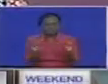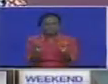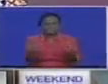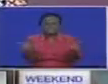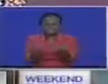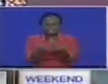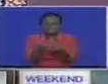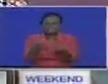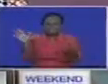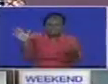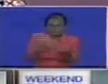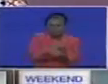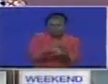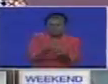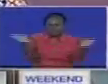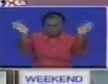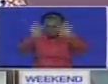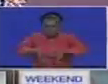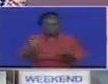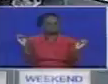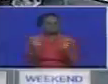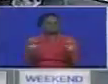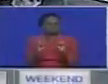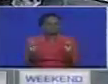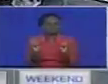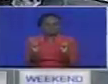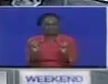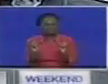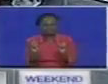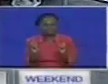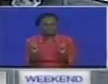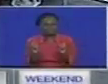that it is completely failed. But that you didn't conduct an election, honestly.